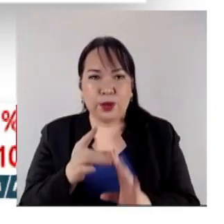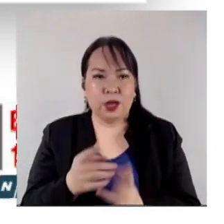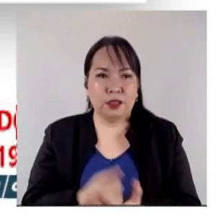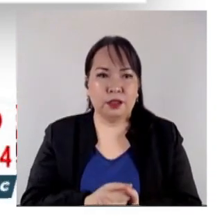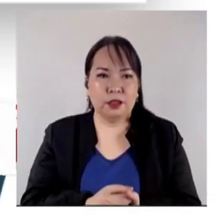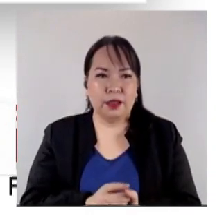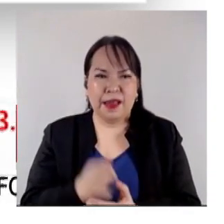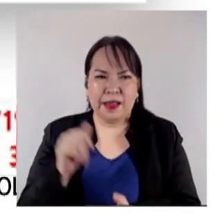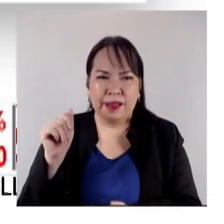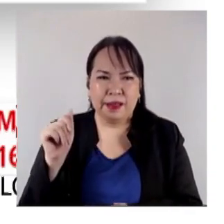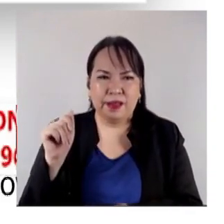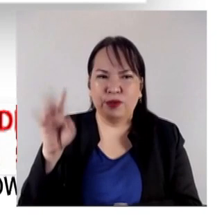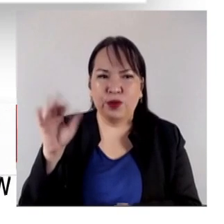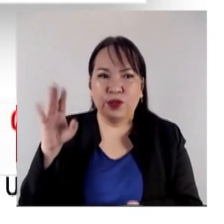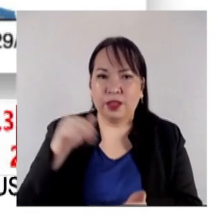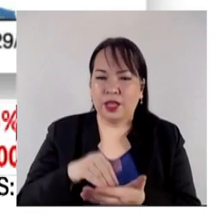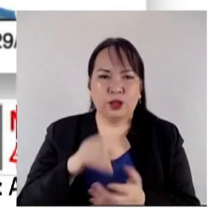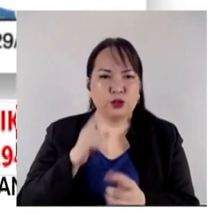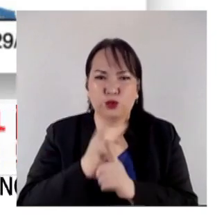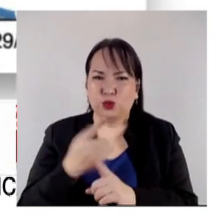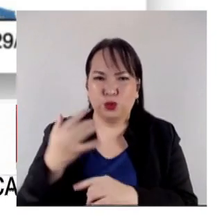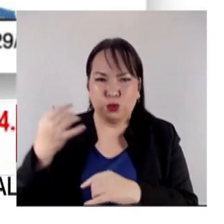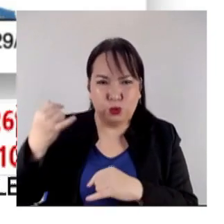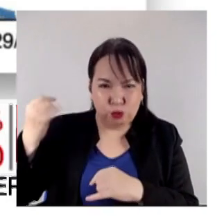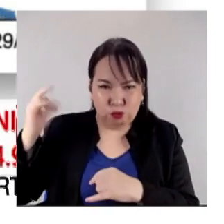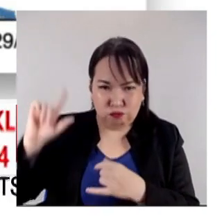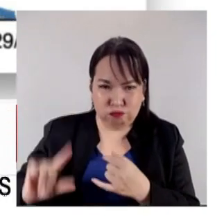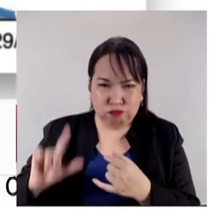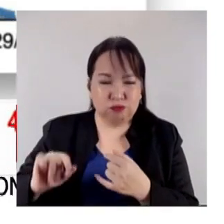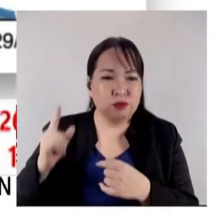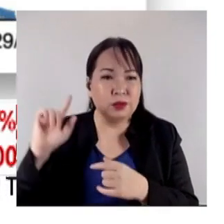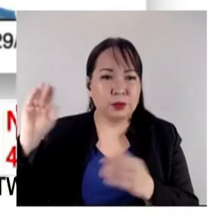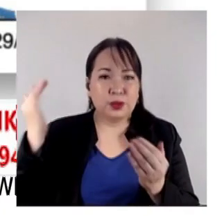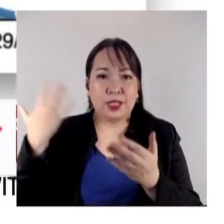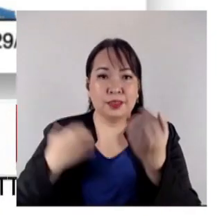June of last year. Guido David,